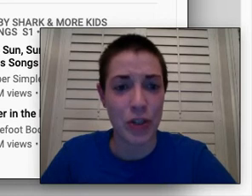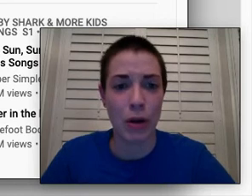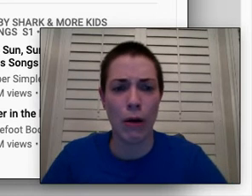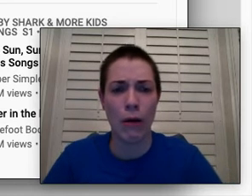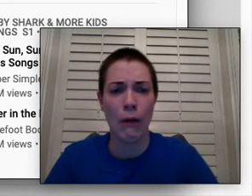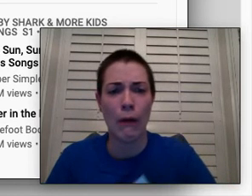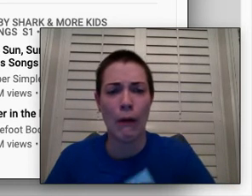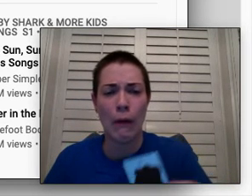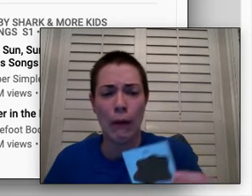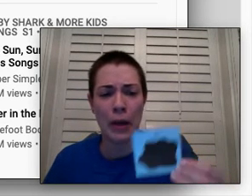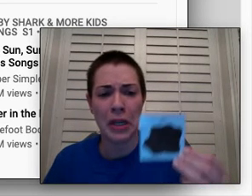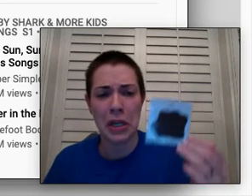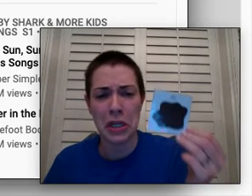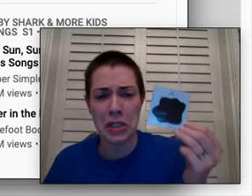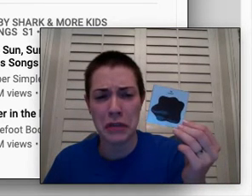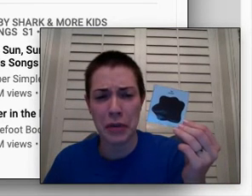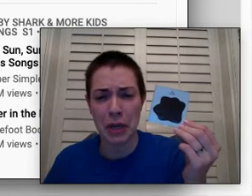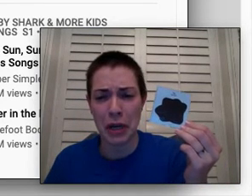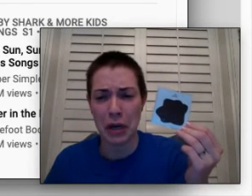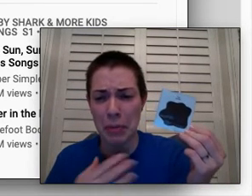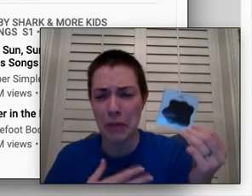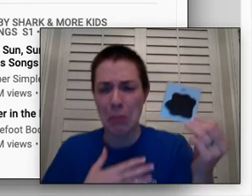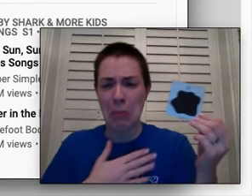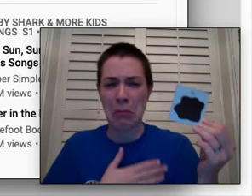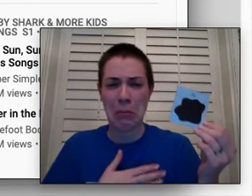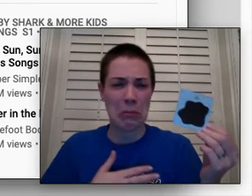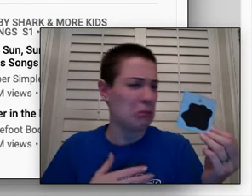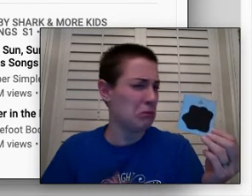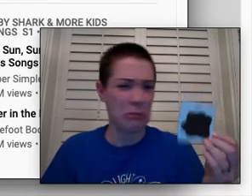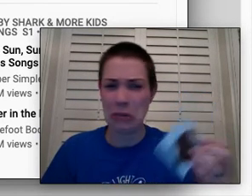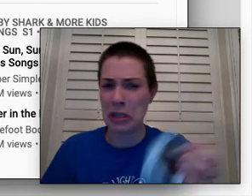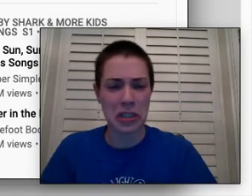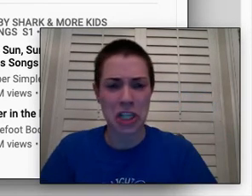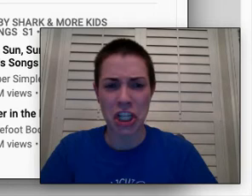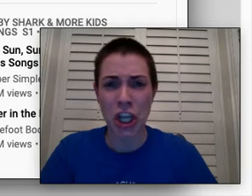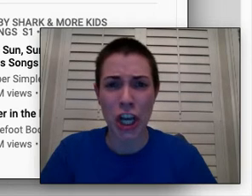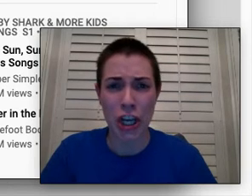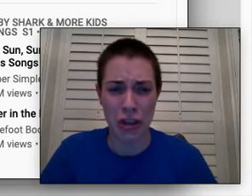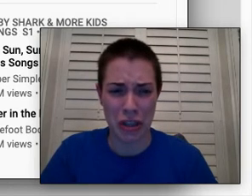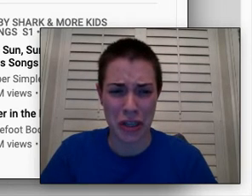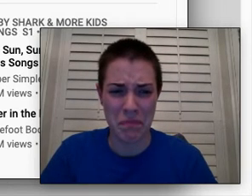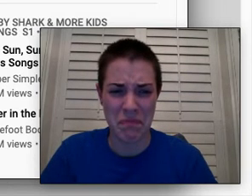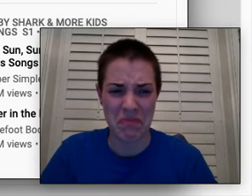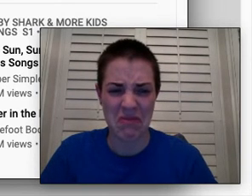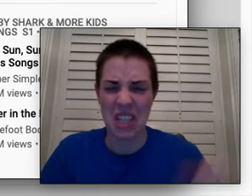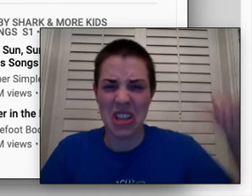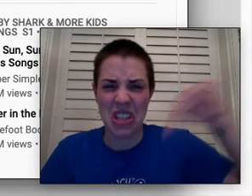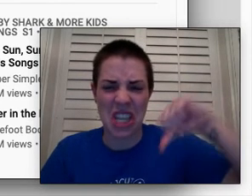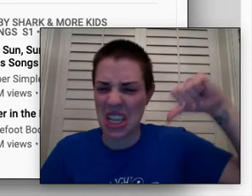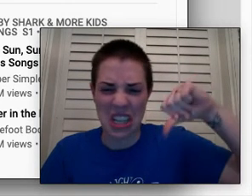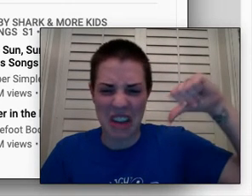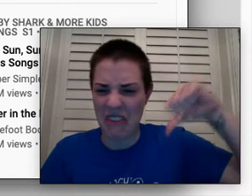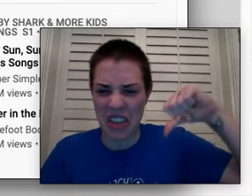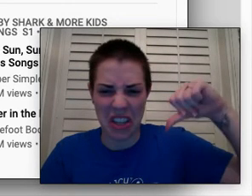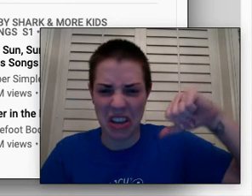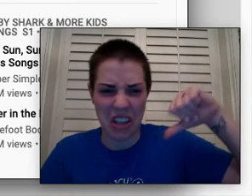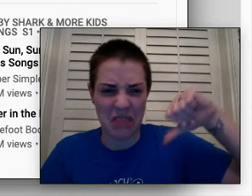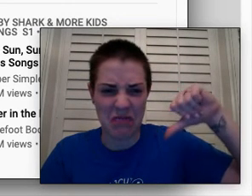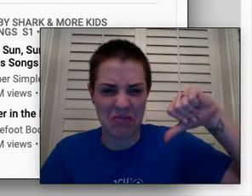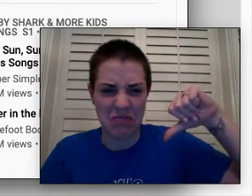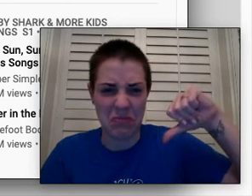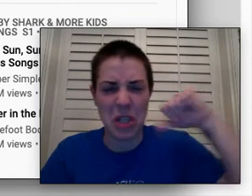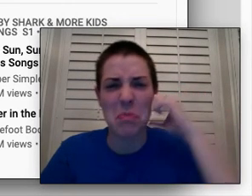which. Oh, he's even bigger, but he doesn't look good. He looks like he's not feeling